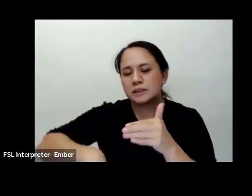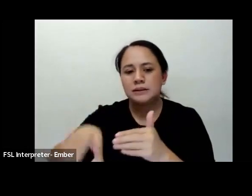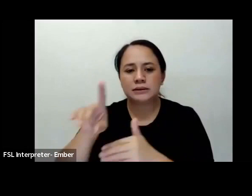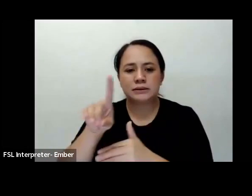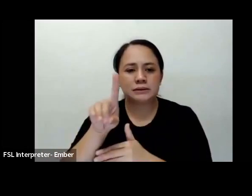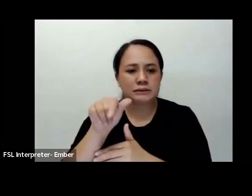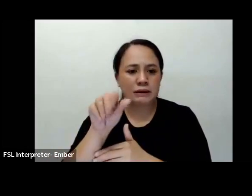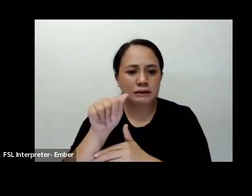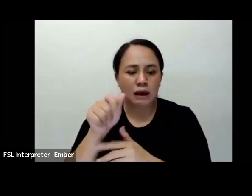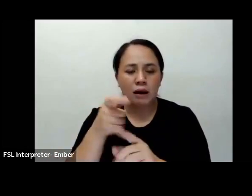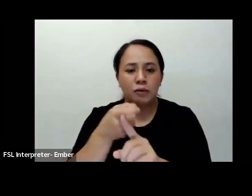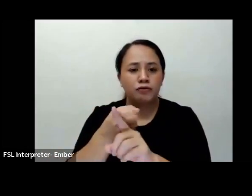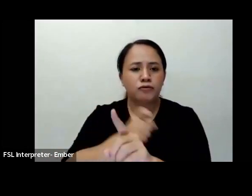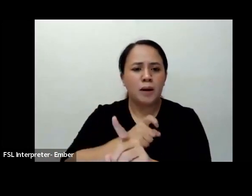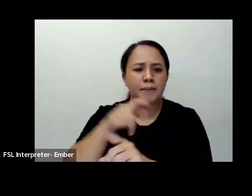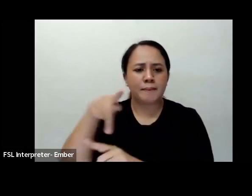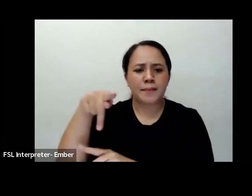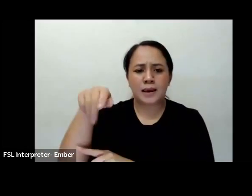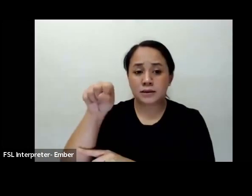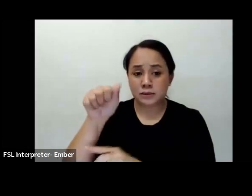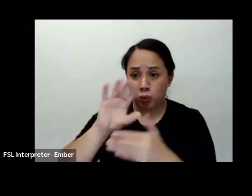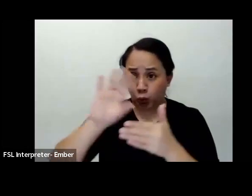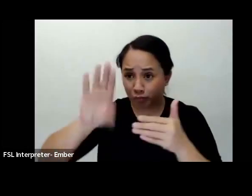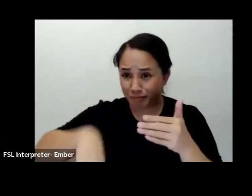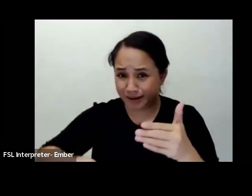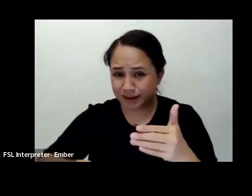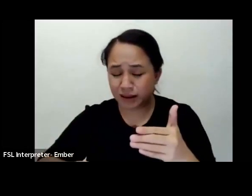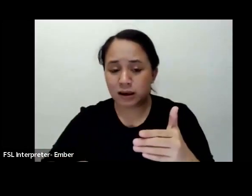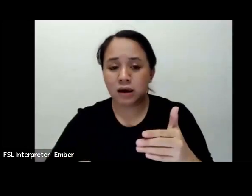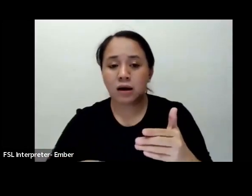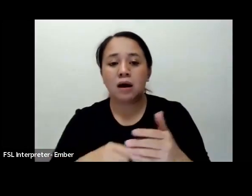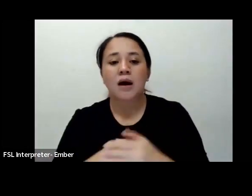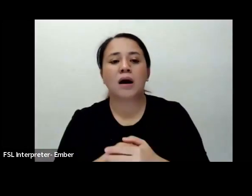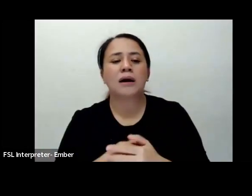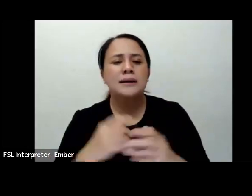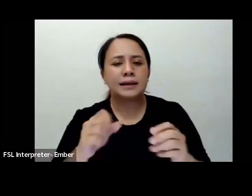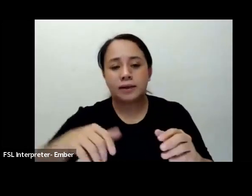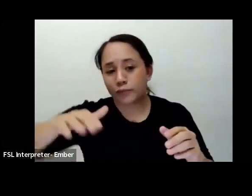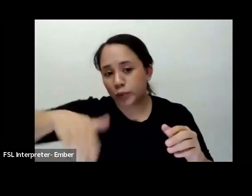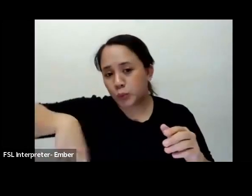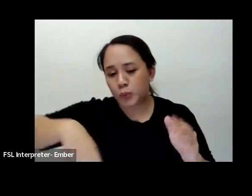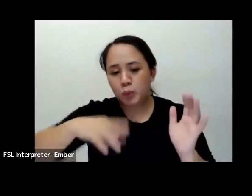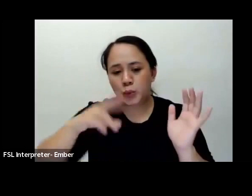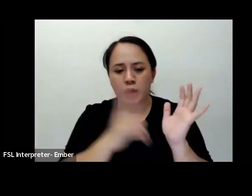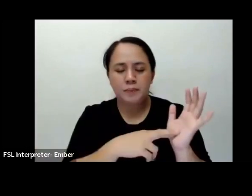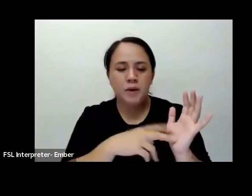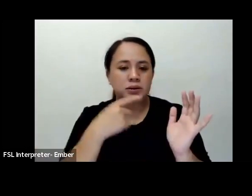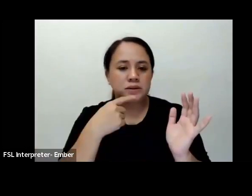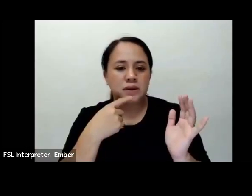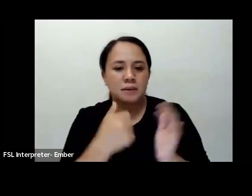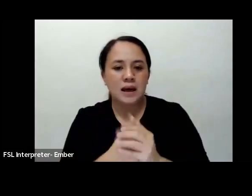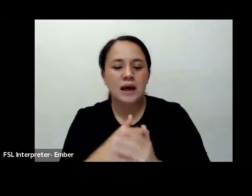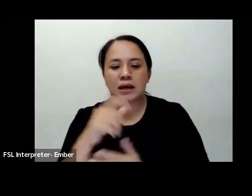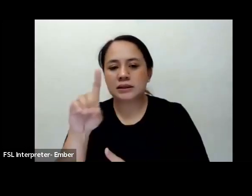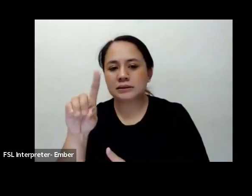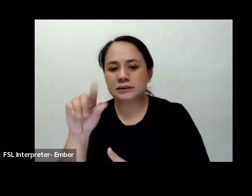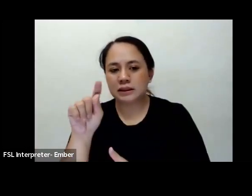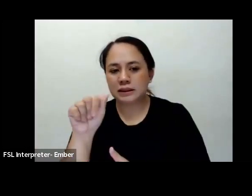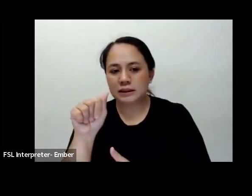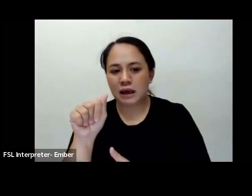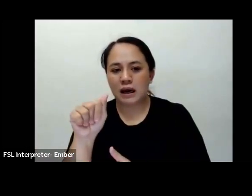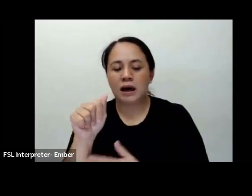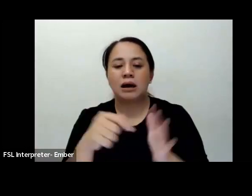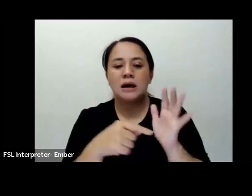of PSA? No, I think they allow for late reporting. That's why they say the data they're coming out with